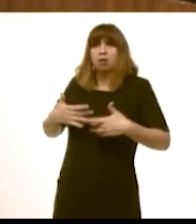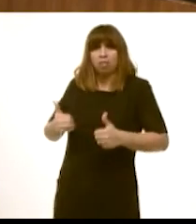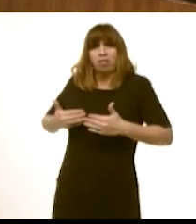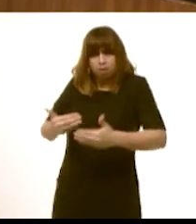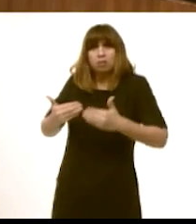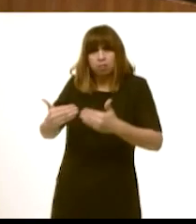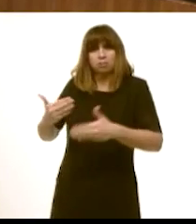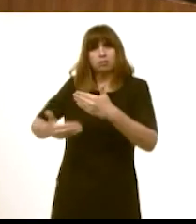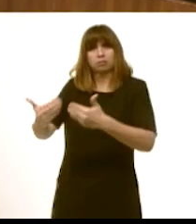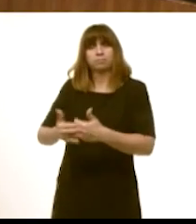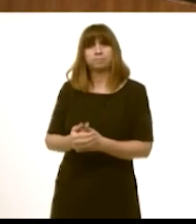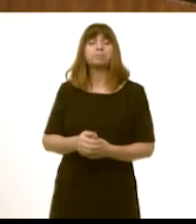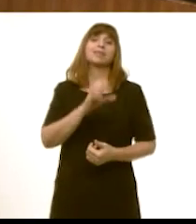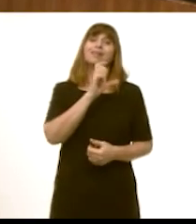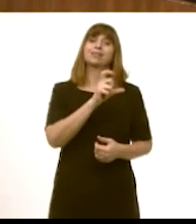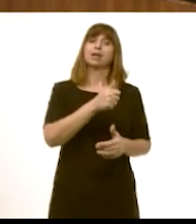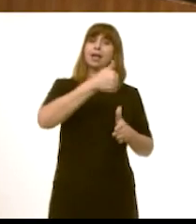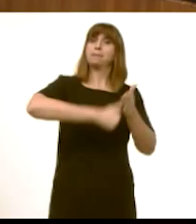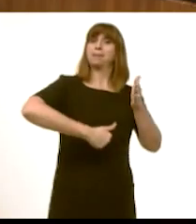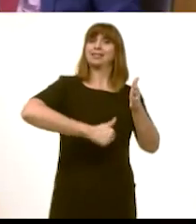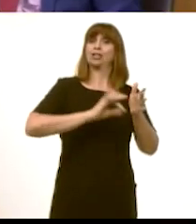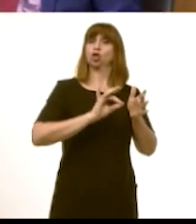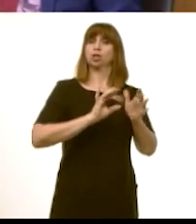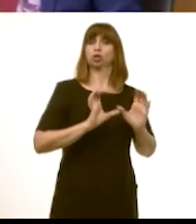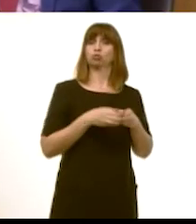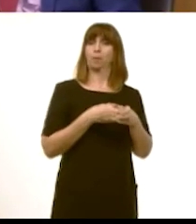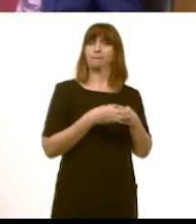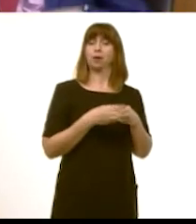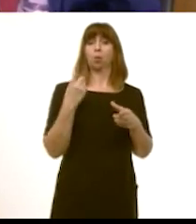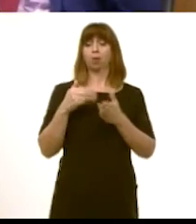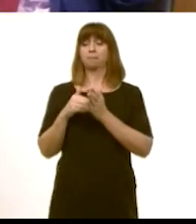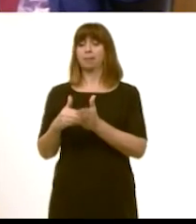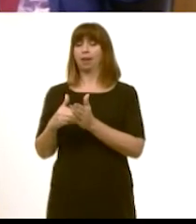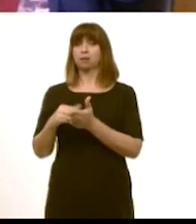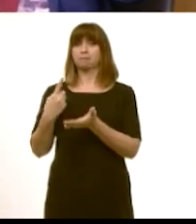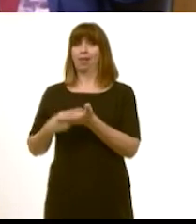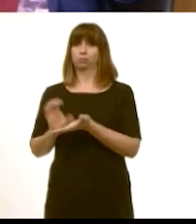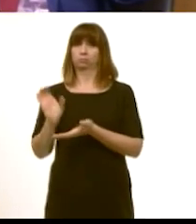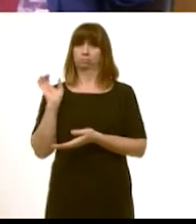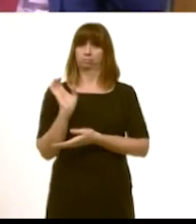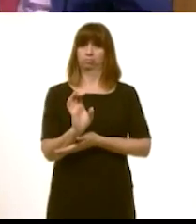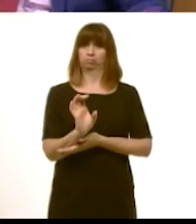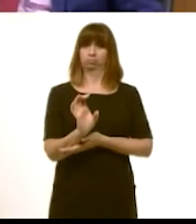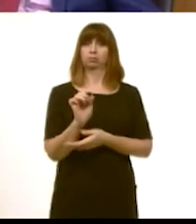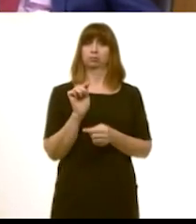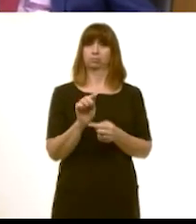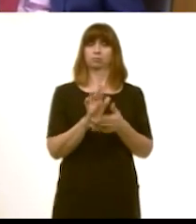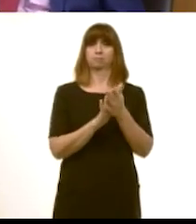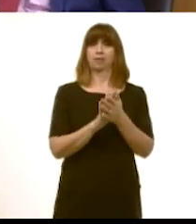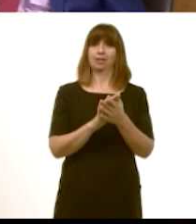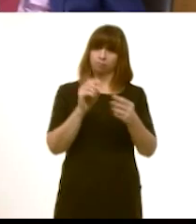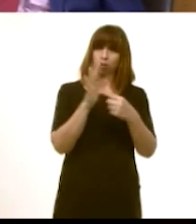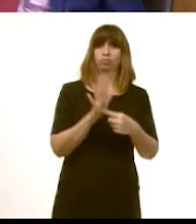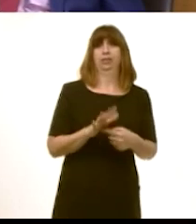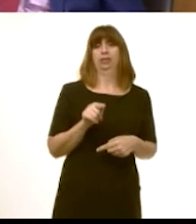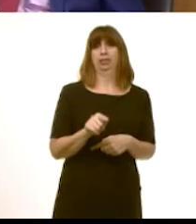one of the tasks of the Cancer Implementation Group. £1 million has been allocated to its priorities for this year.